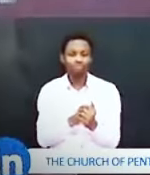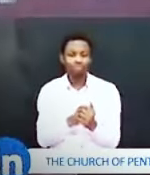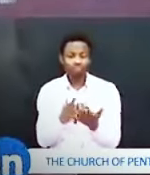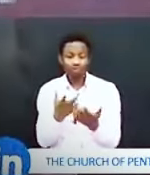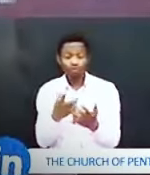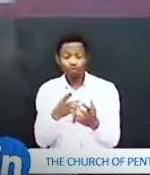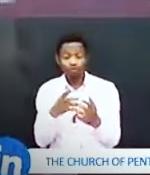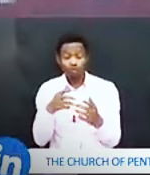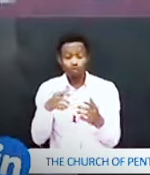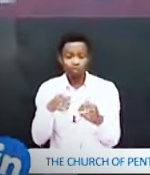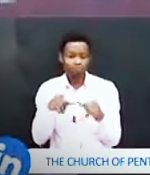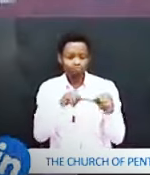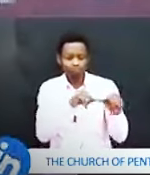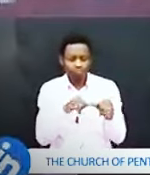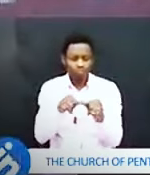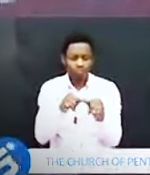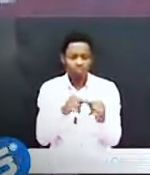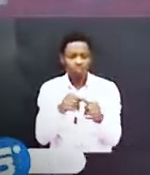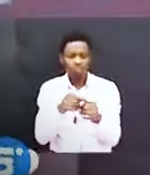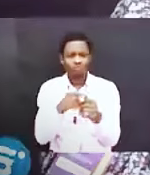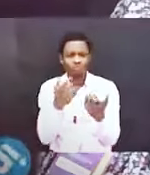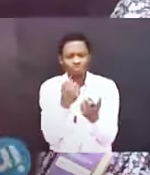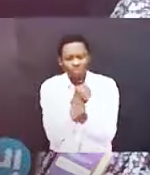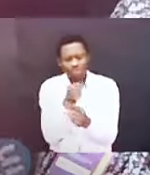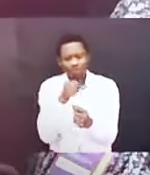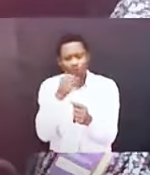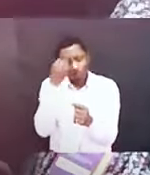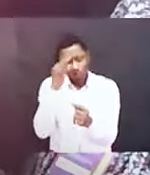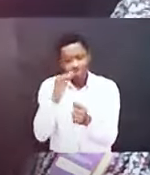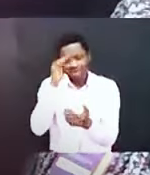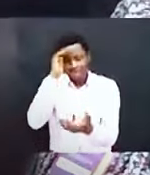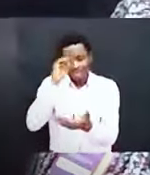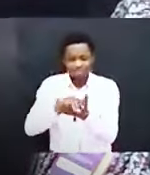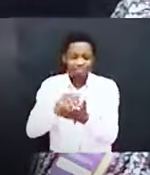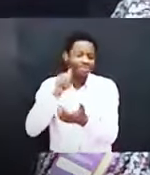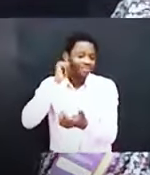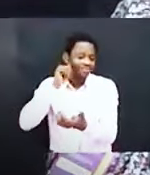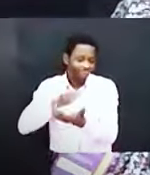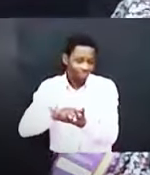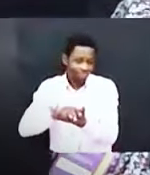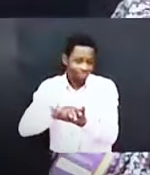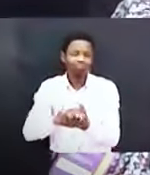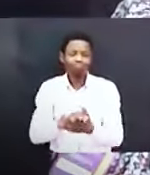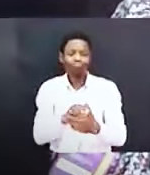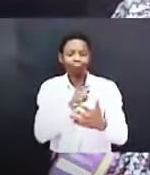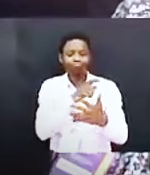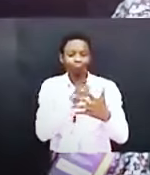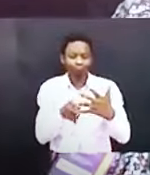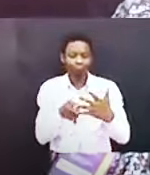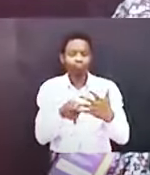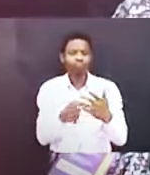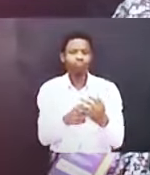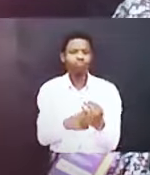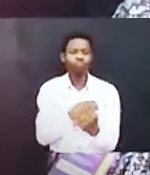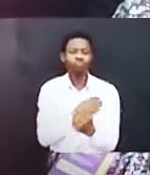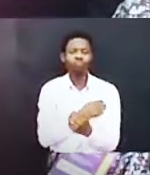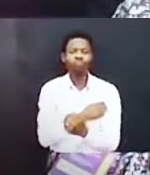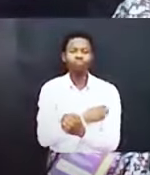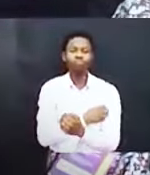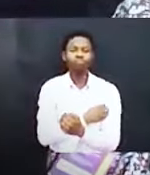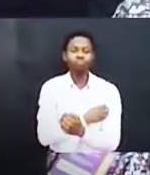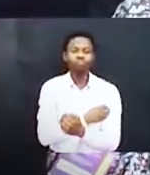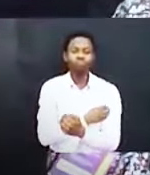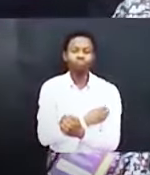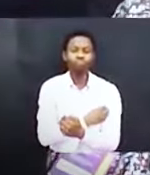and wife. So we will take this one after the other. But I